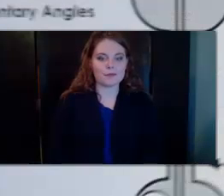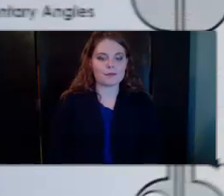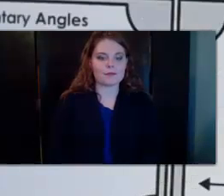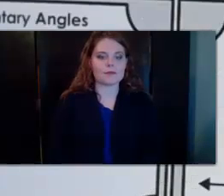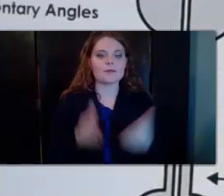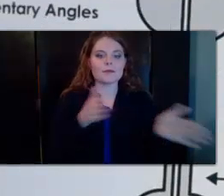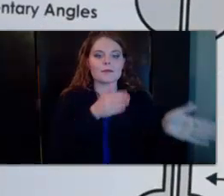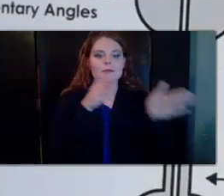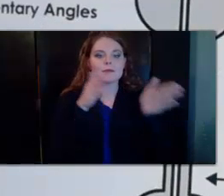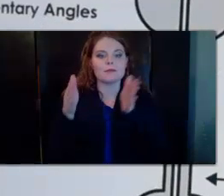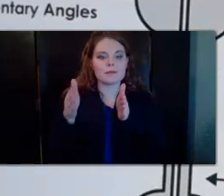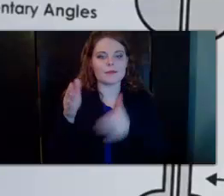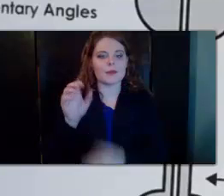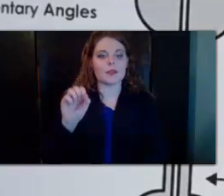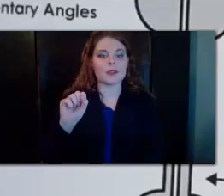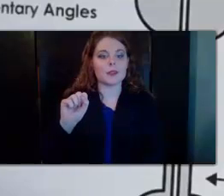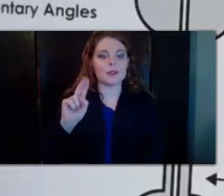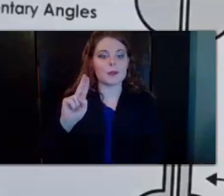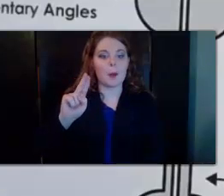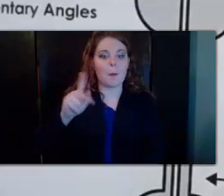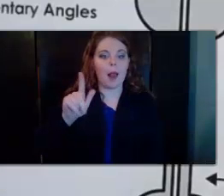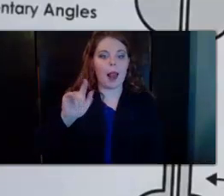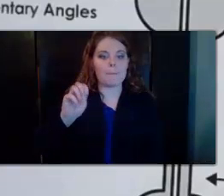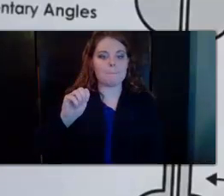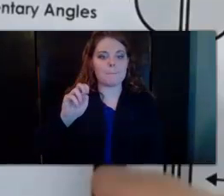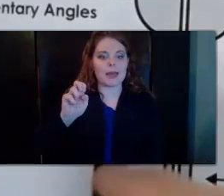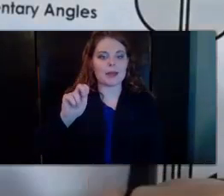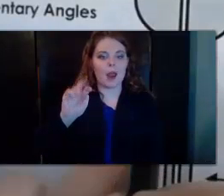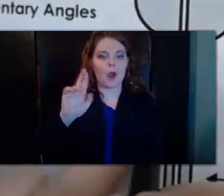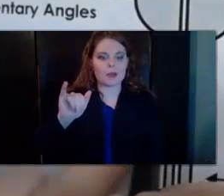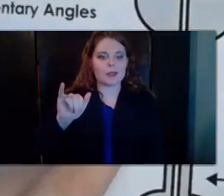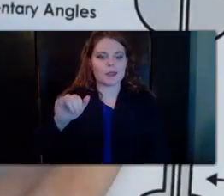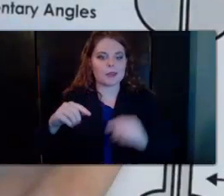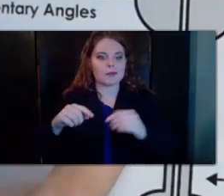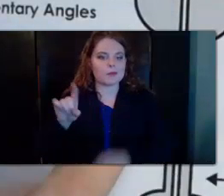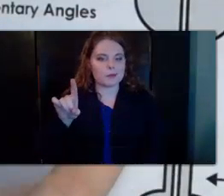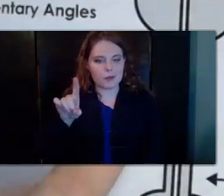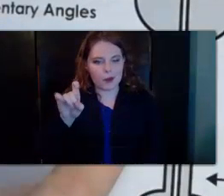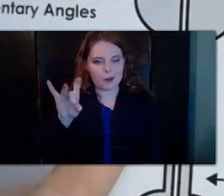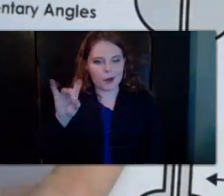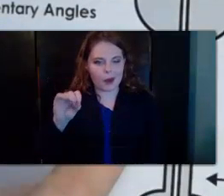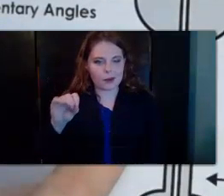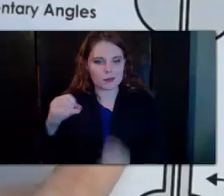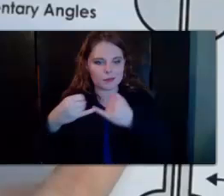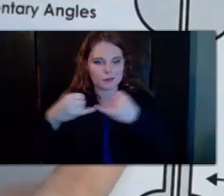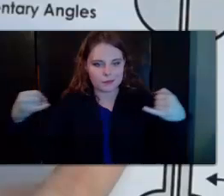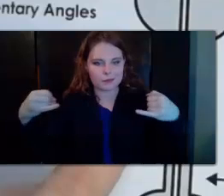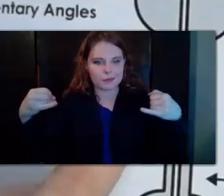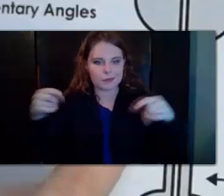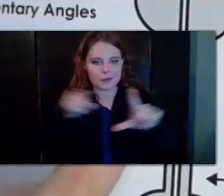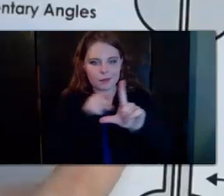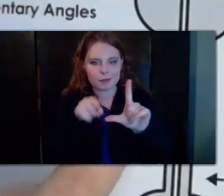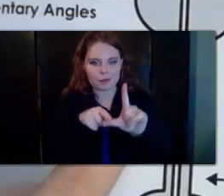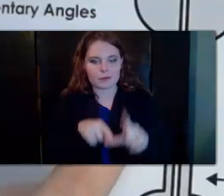Let's move on to supplementary angle. It's very similar to this, but instead of adding up to 90, we have a whole